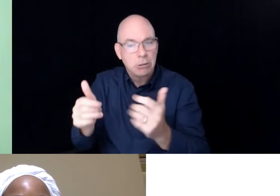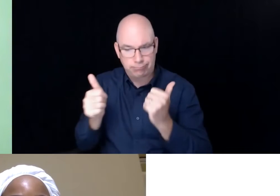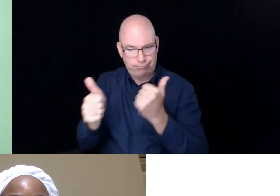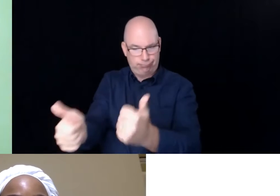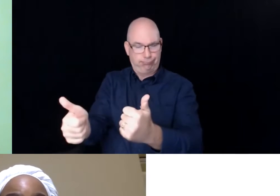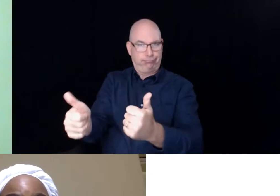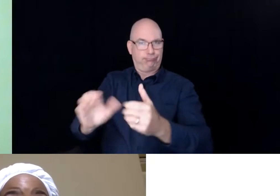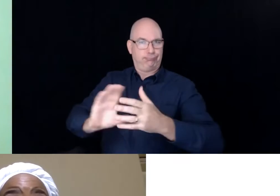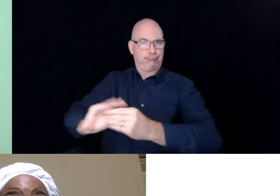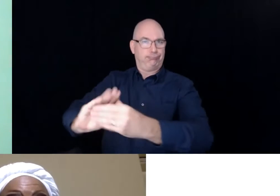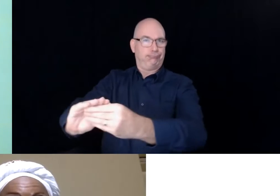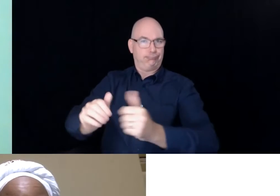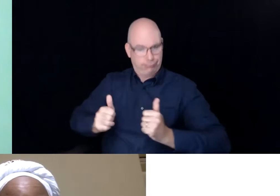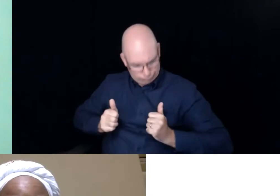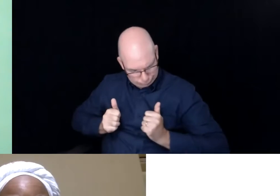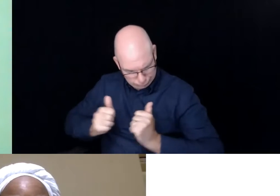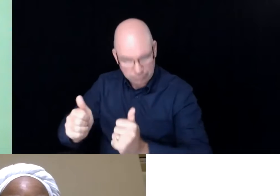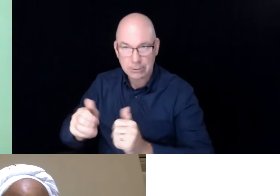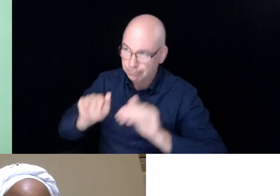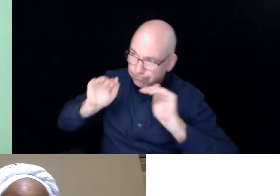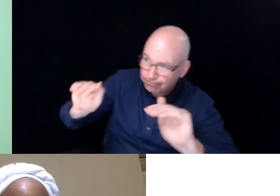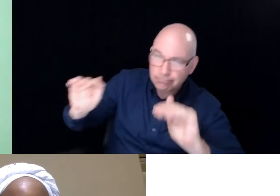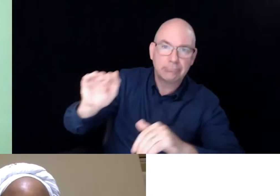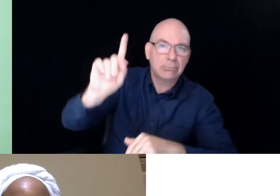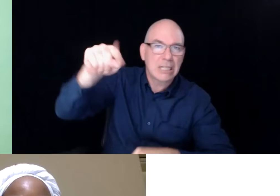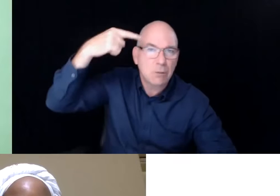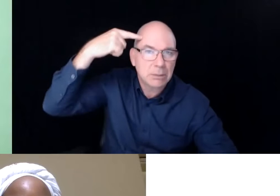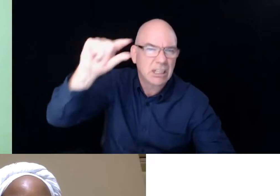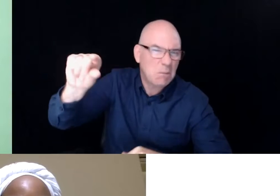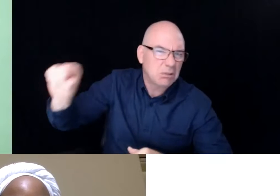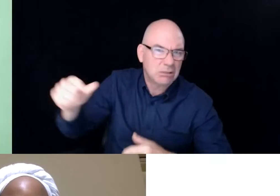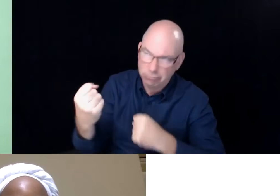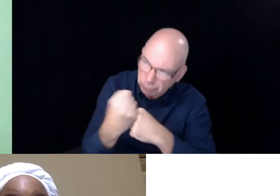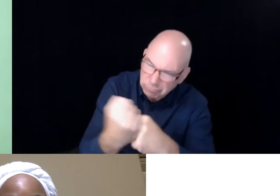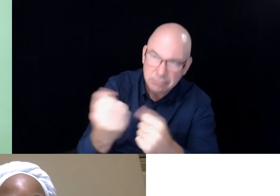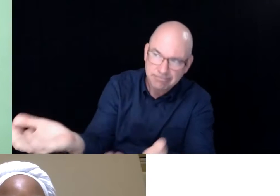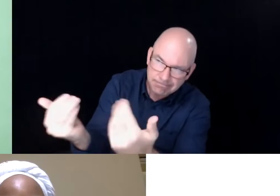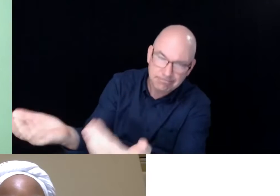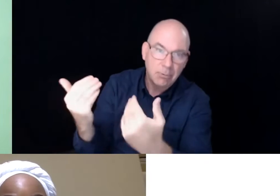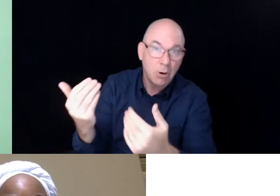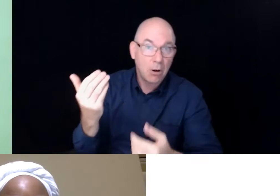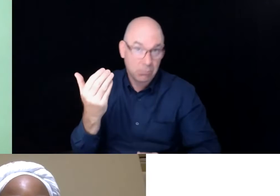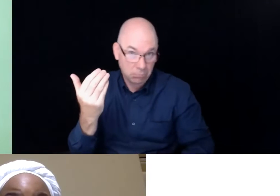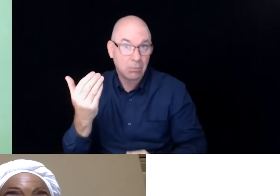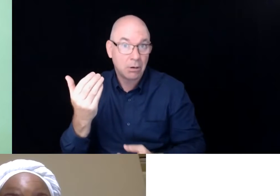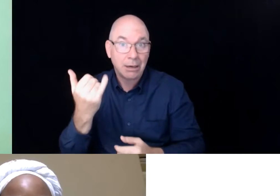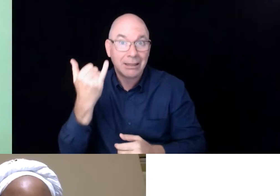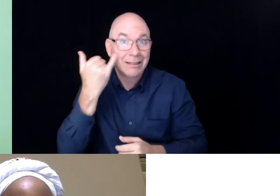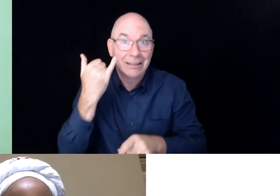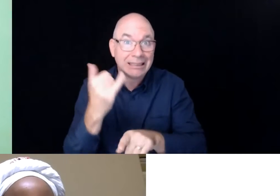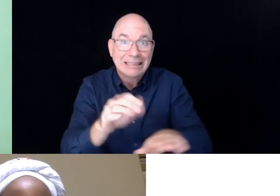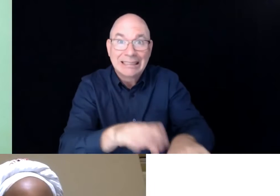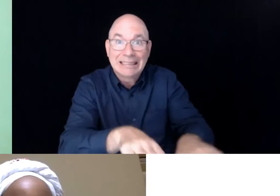hold governments accountable, because as someone said, we cannot move forward when we are not hearing